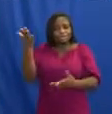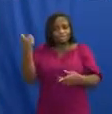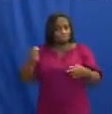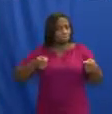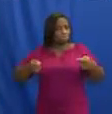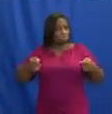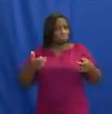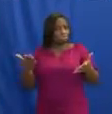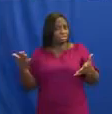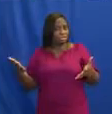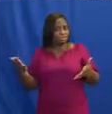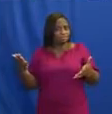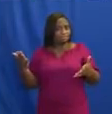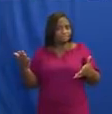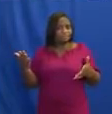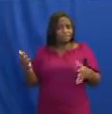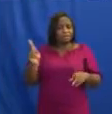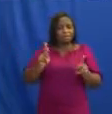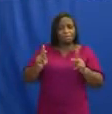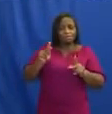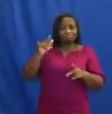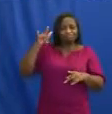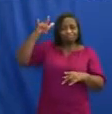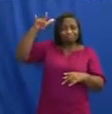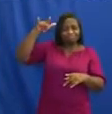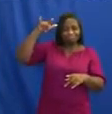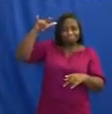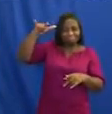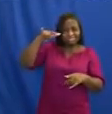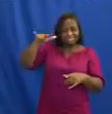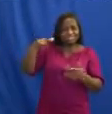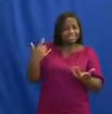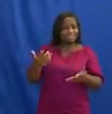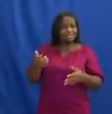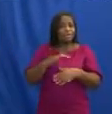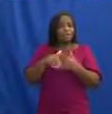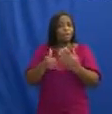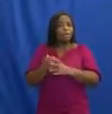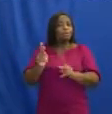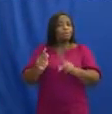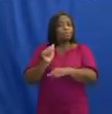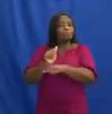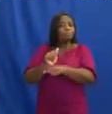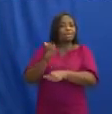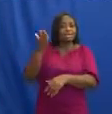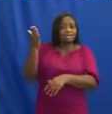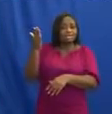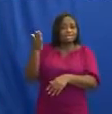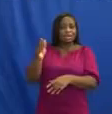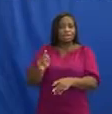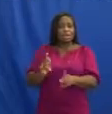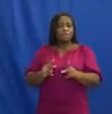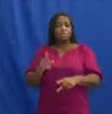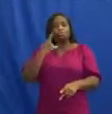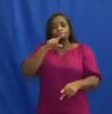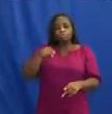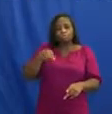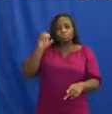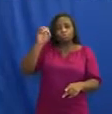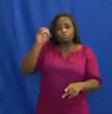services, meteorological services, air transport services, waste management